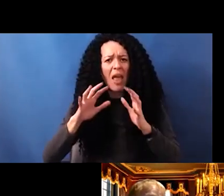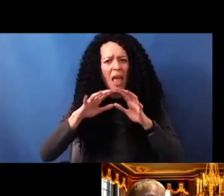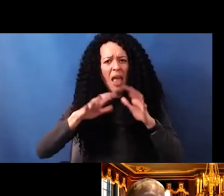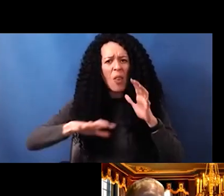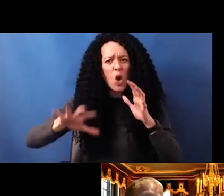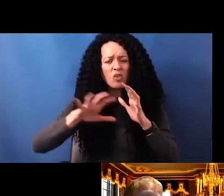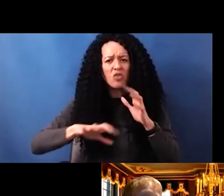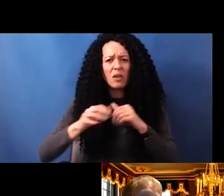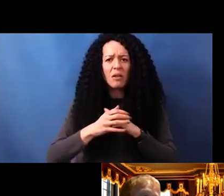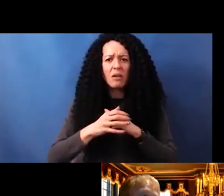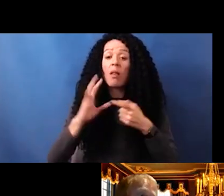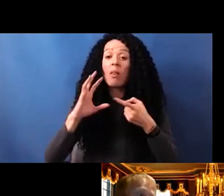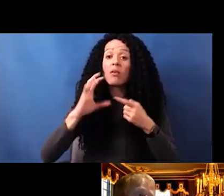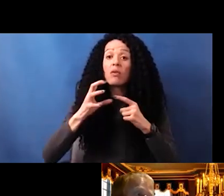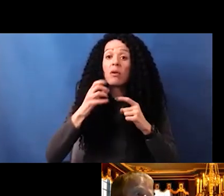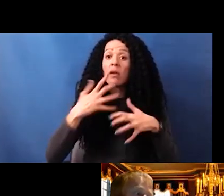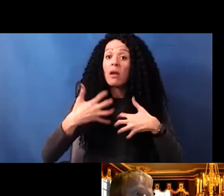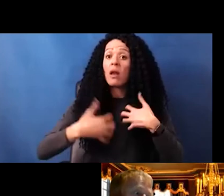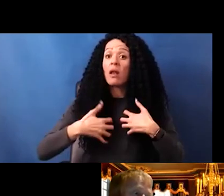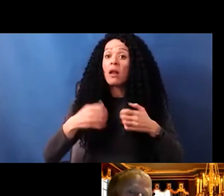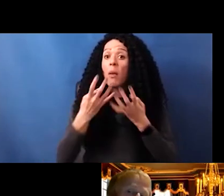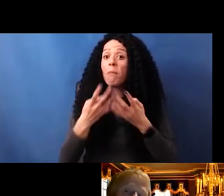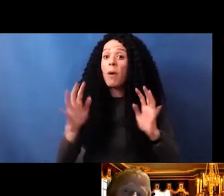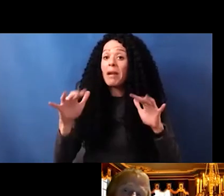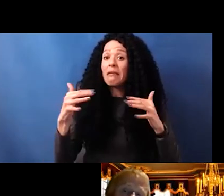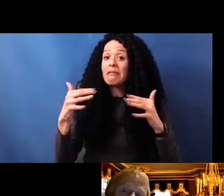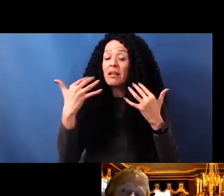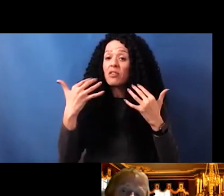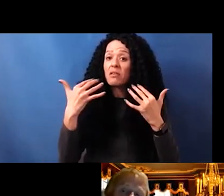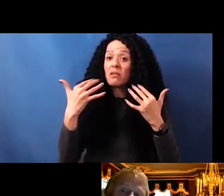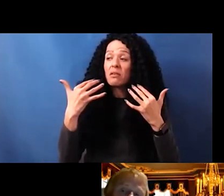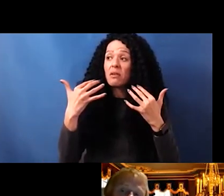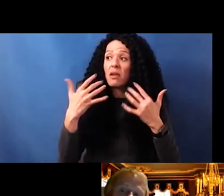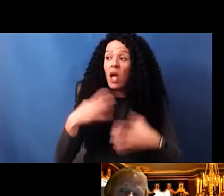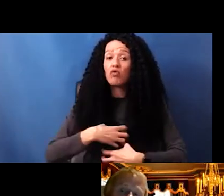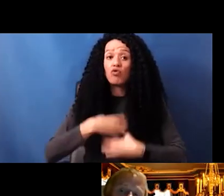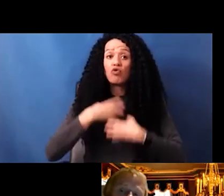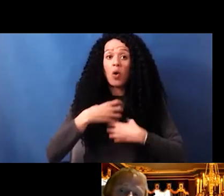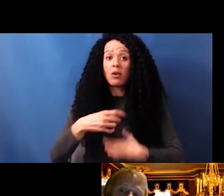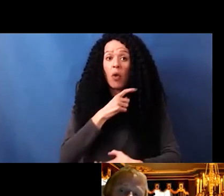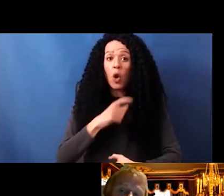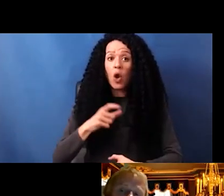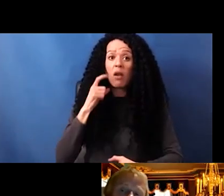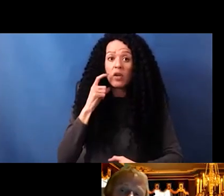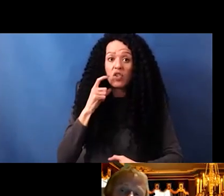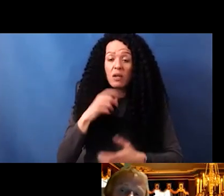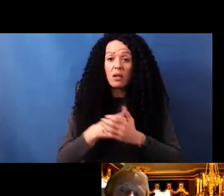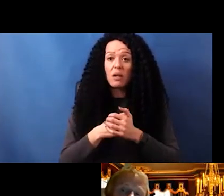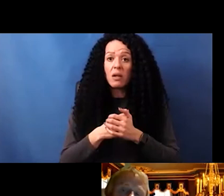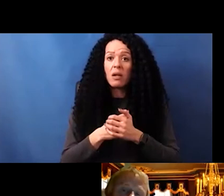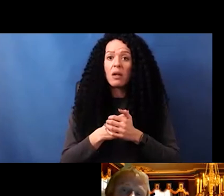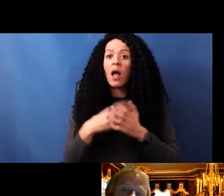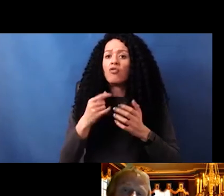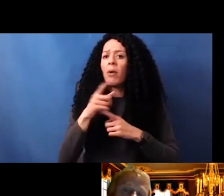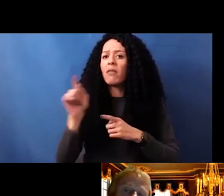Geologists had excited public attention and had shocked the clergy and the more scrupulous of the laity